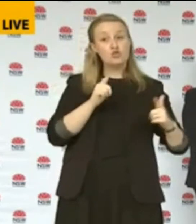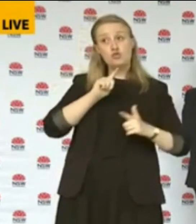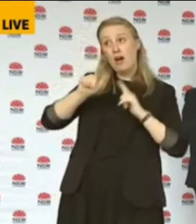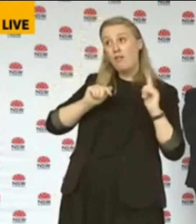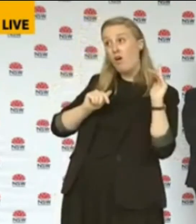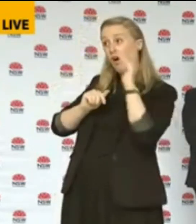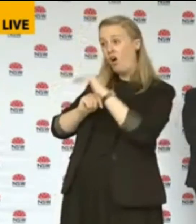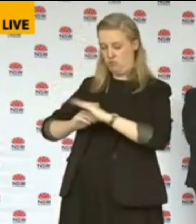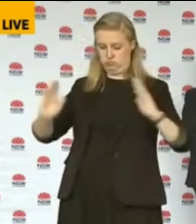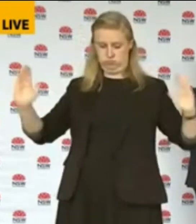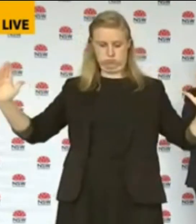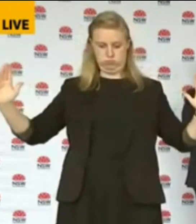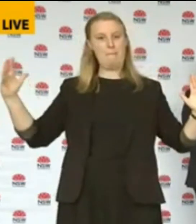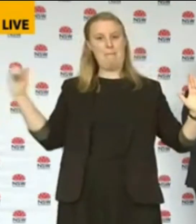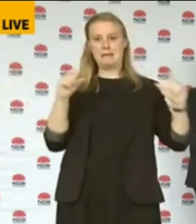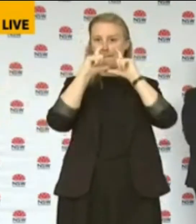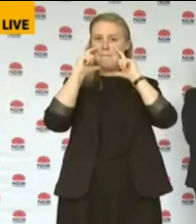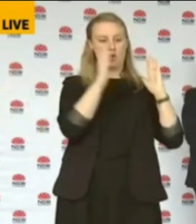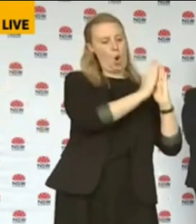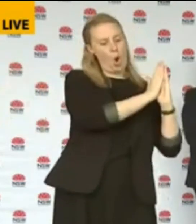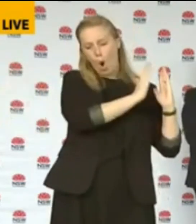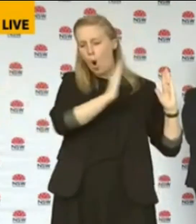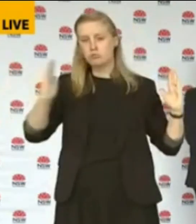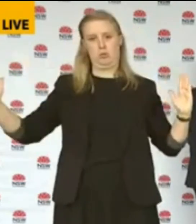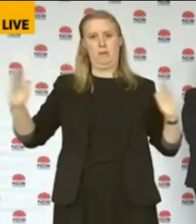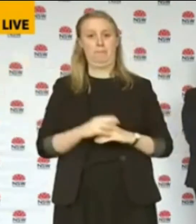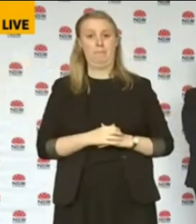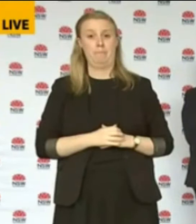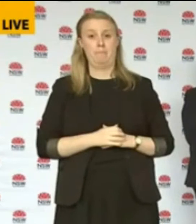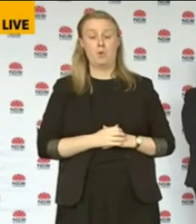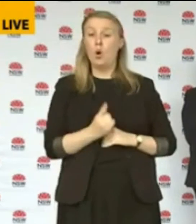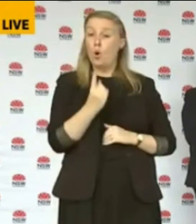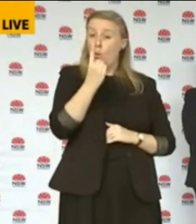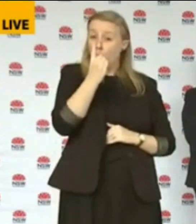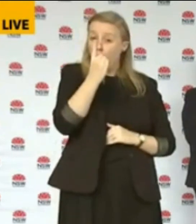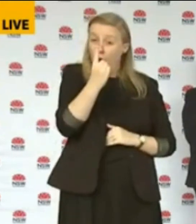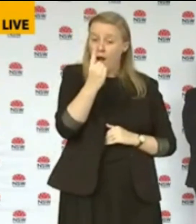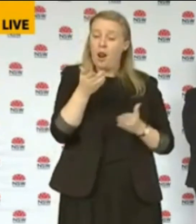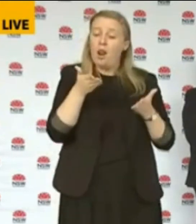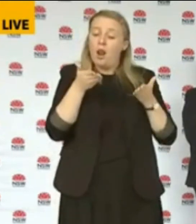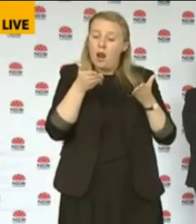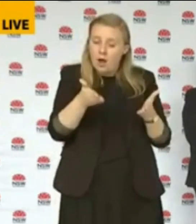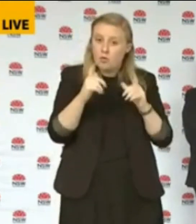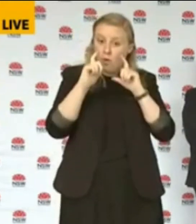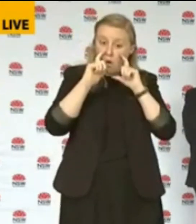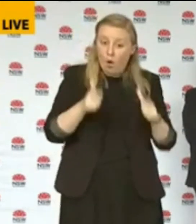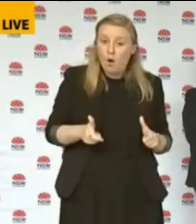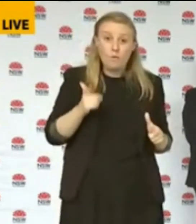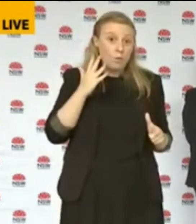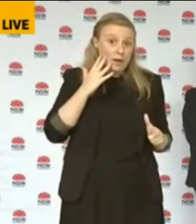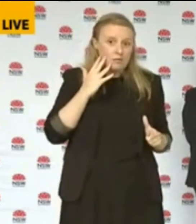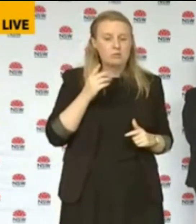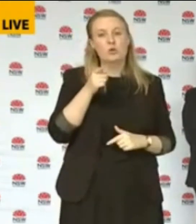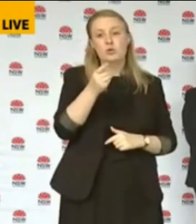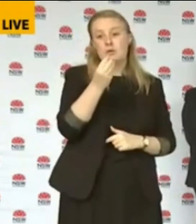only exception to that will be if you're eating or drinking. Obviously, Dr. Chant and the public health team